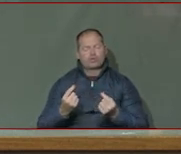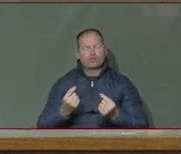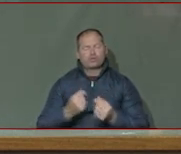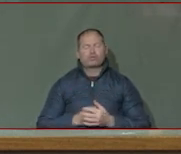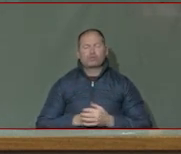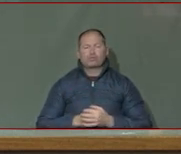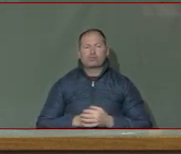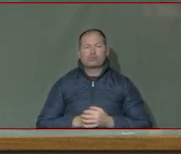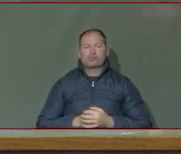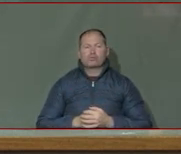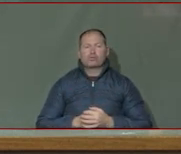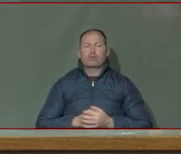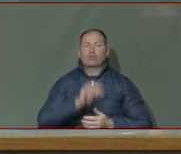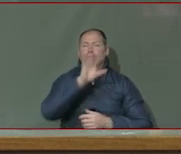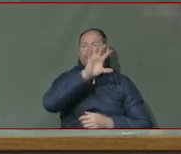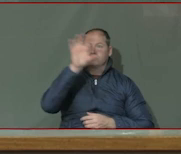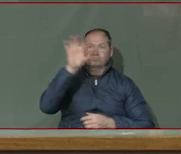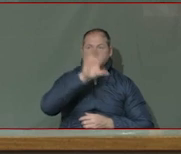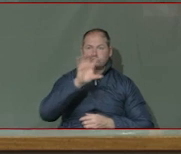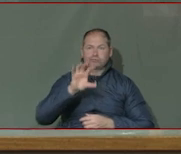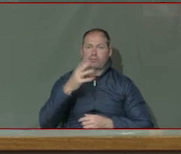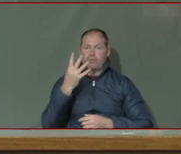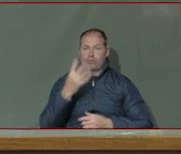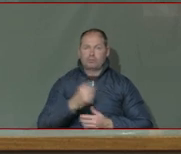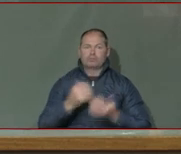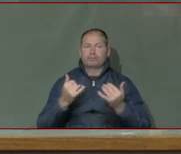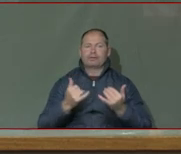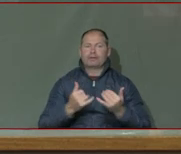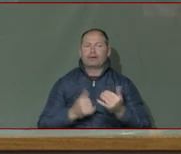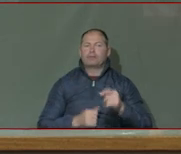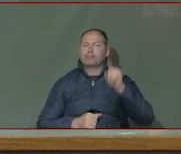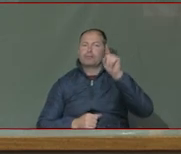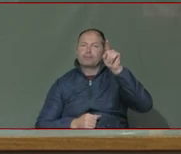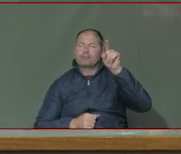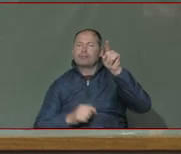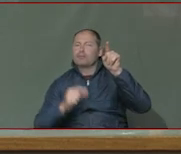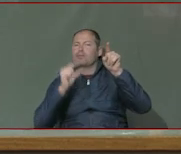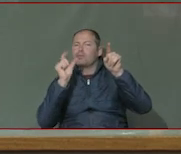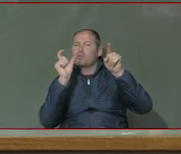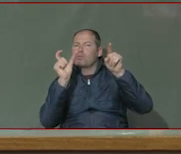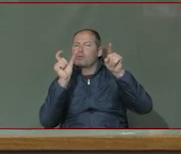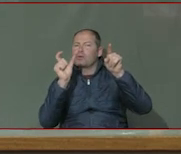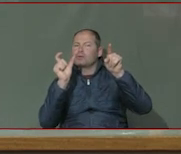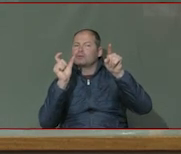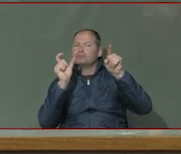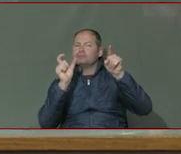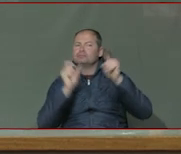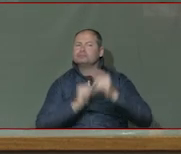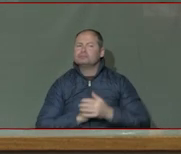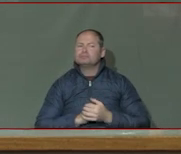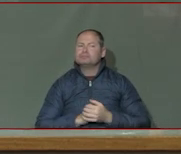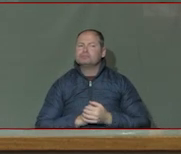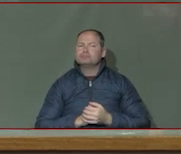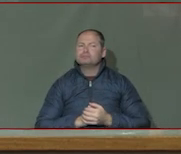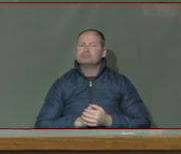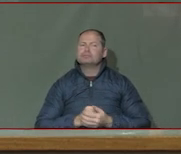4 blocks like this. And what word do you write here? You write here gametes, the sex